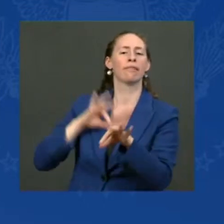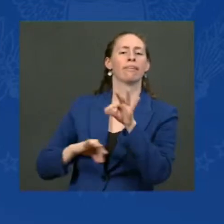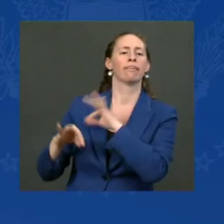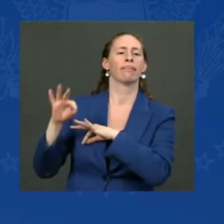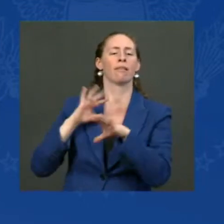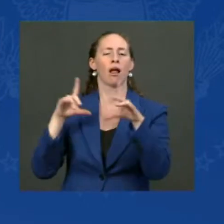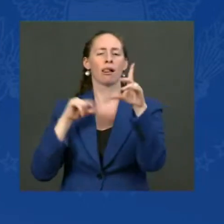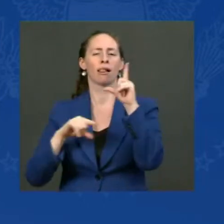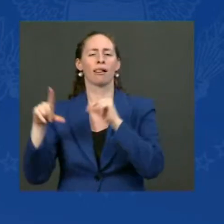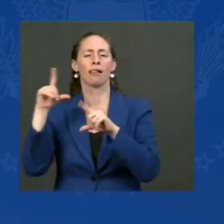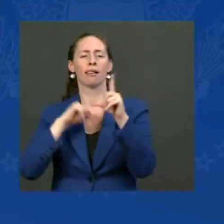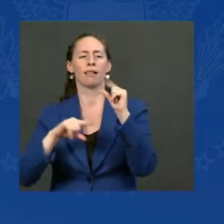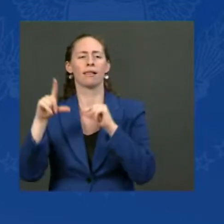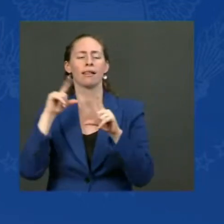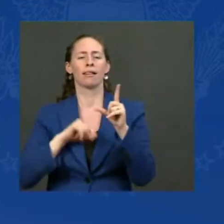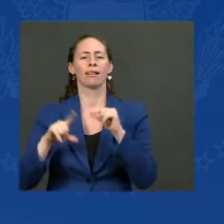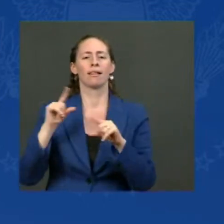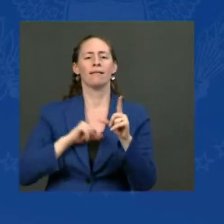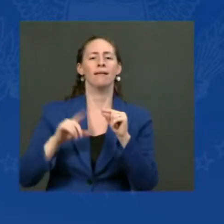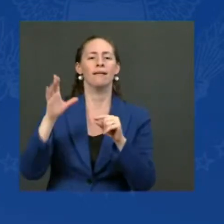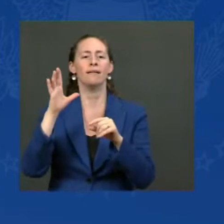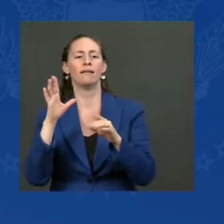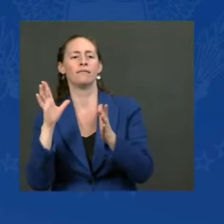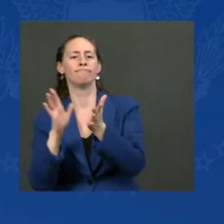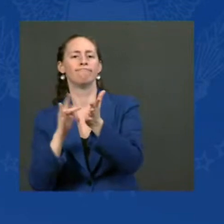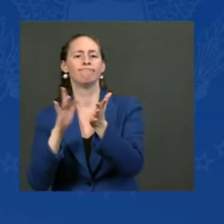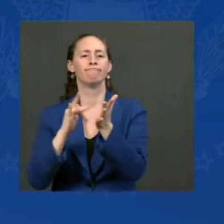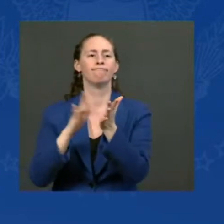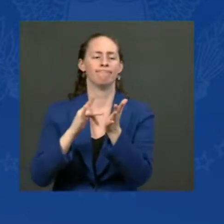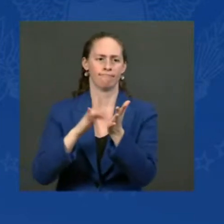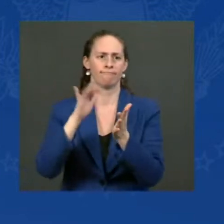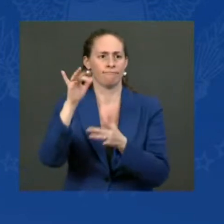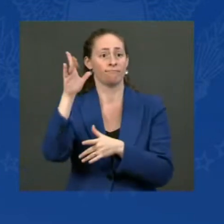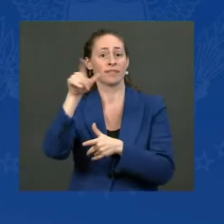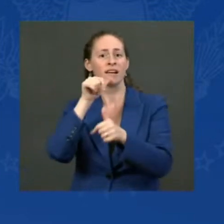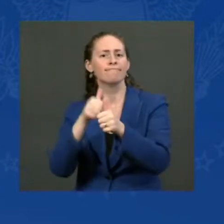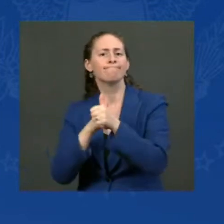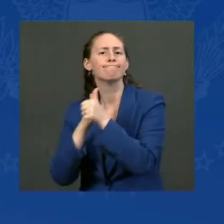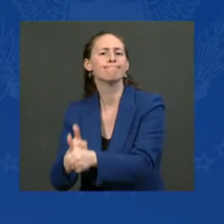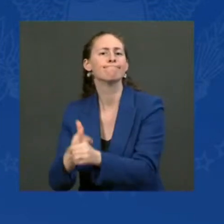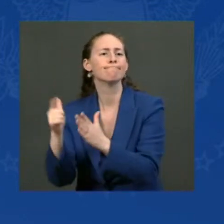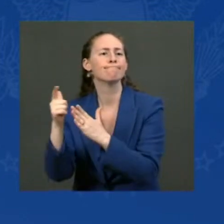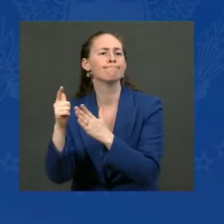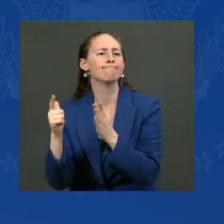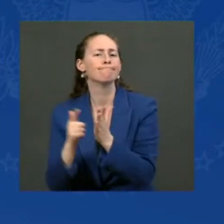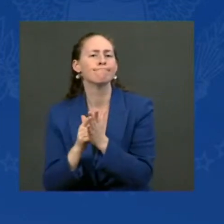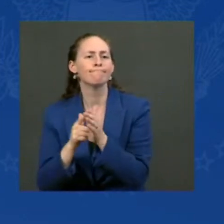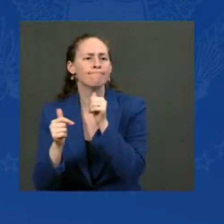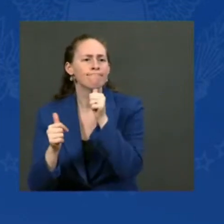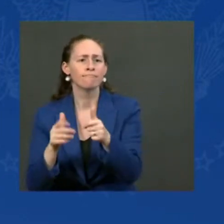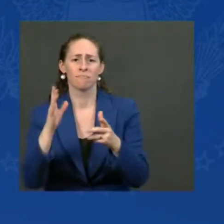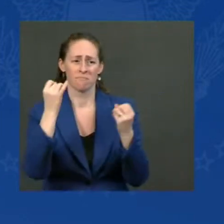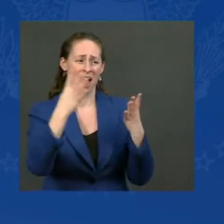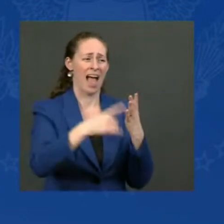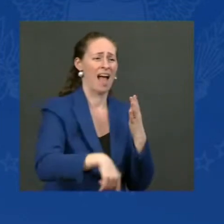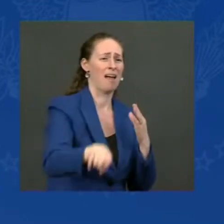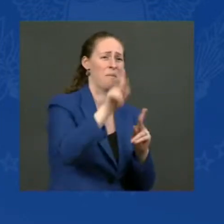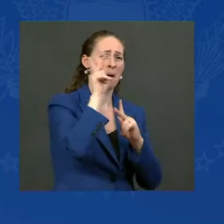operating above the law, while the vast majority of the people struggle to find a job or put food on the